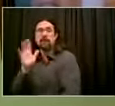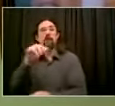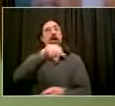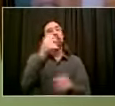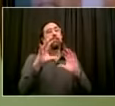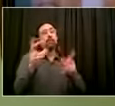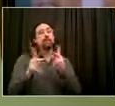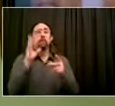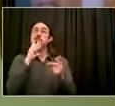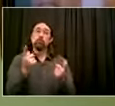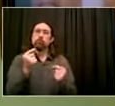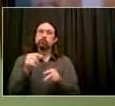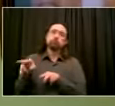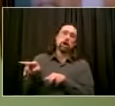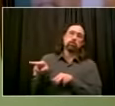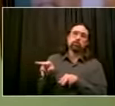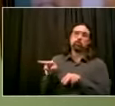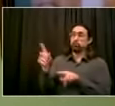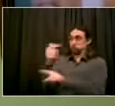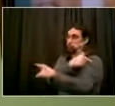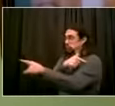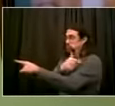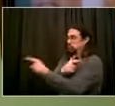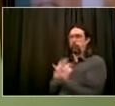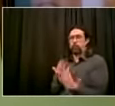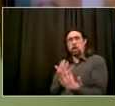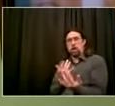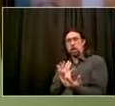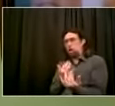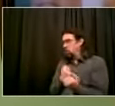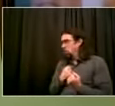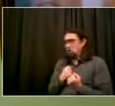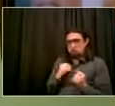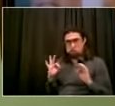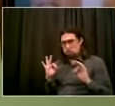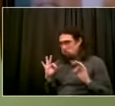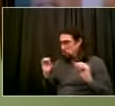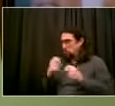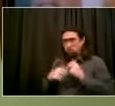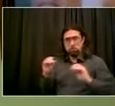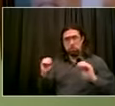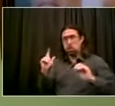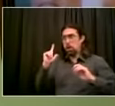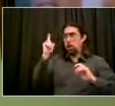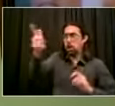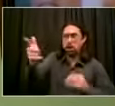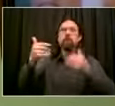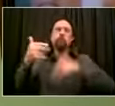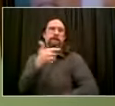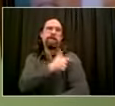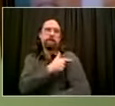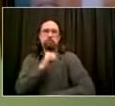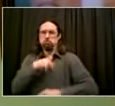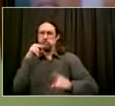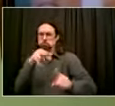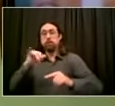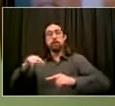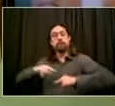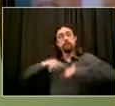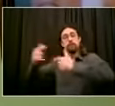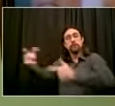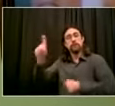on devastating outbreaks throughout the world that loss of trust in institutions and science is really what helps